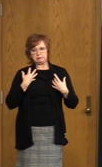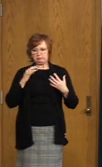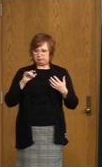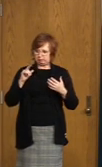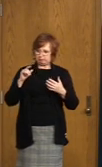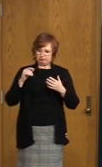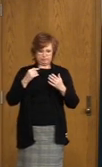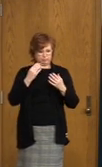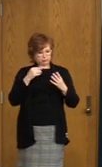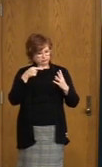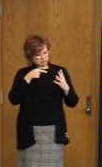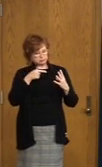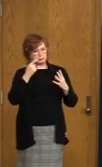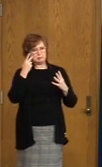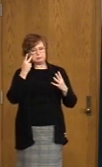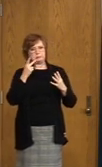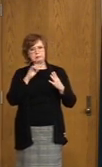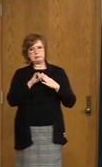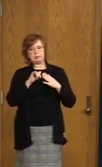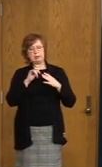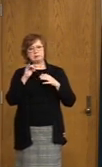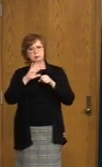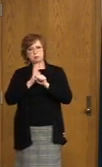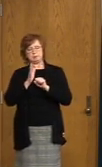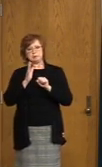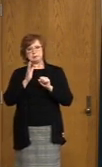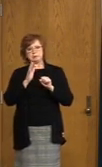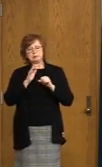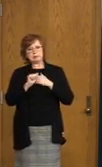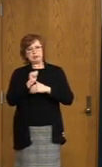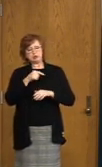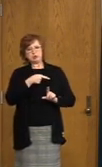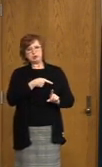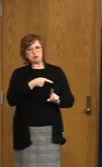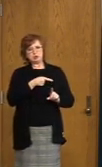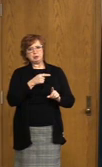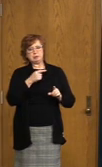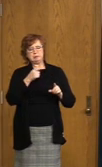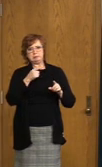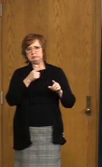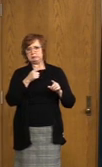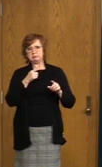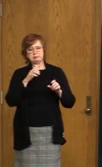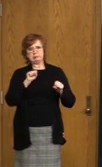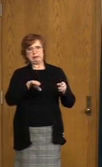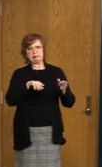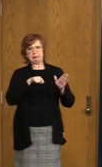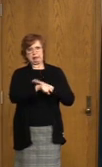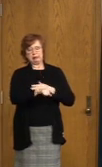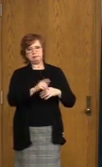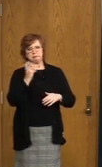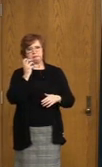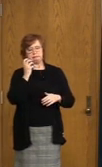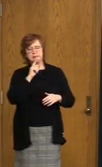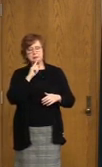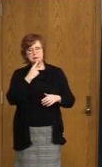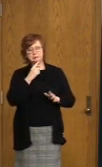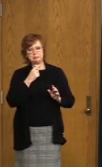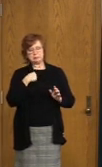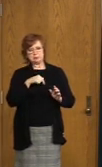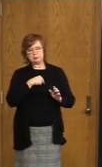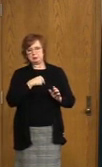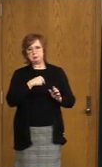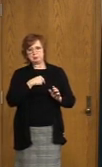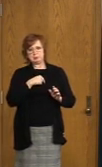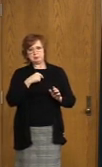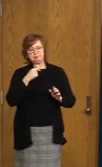that we are dealing with, and that we all need to follow all of the public health orders and guidelines to keep ourselves and keep those around us